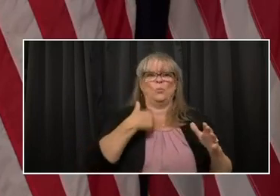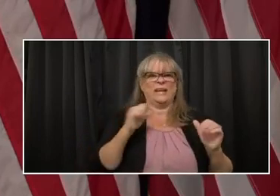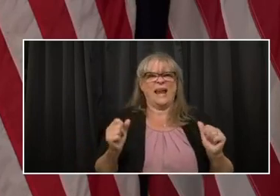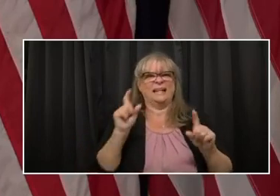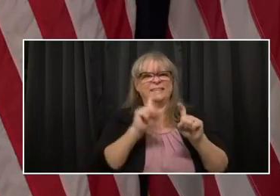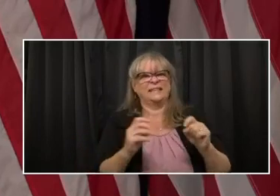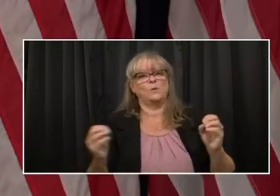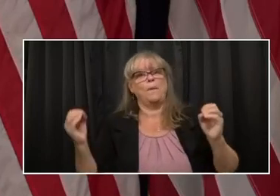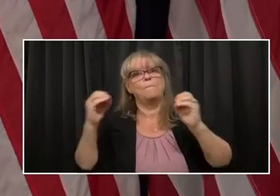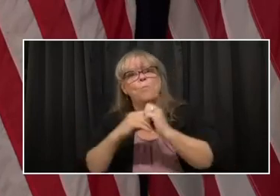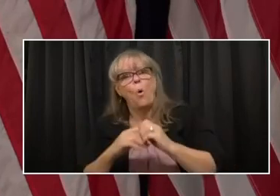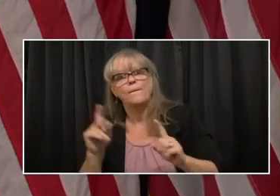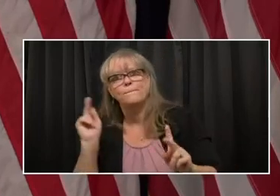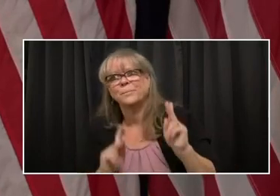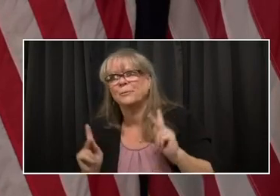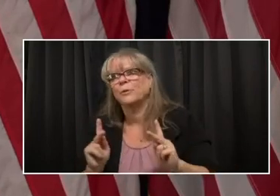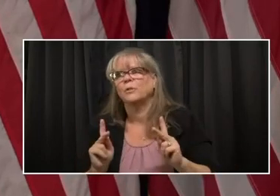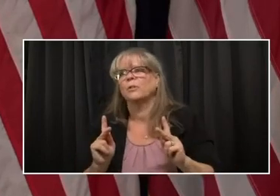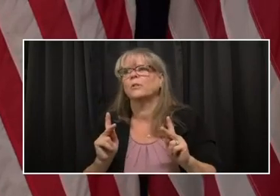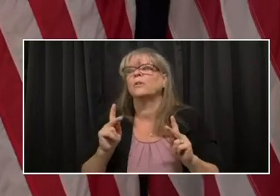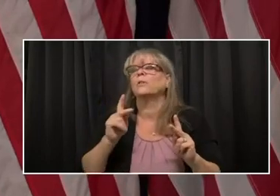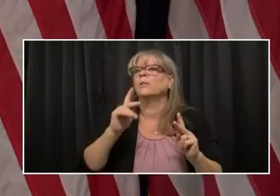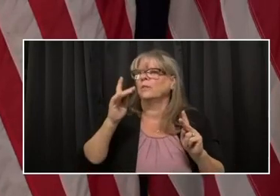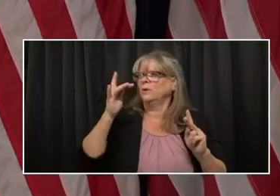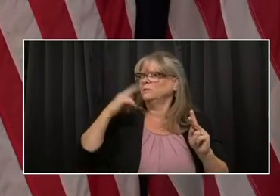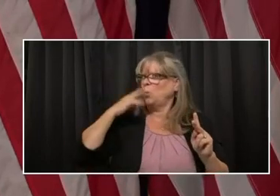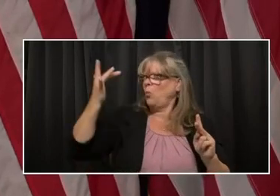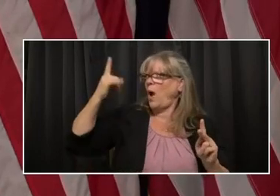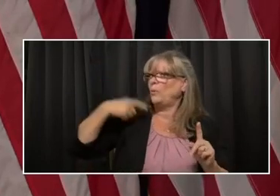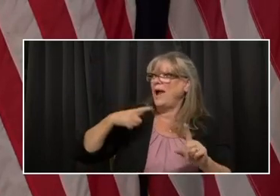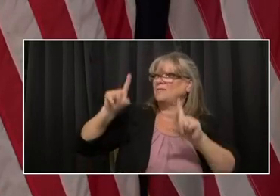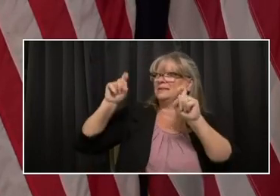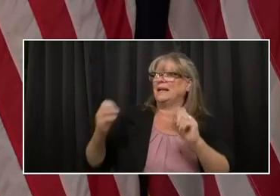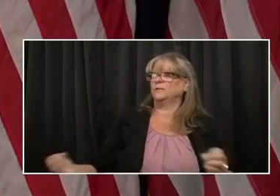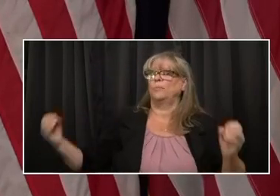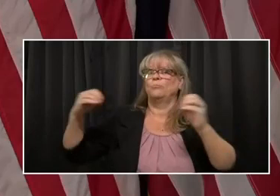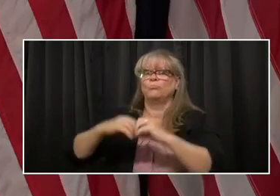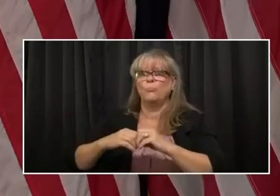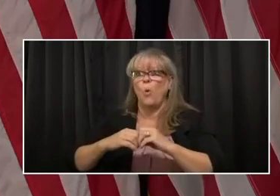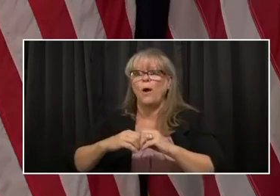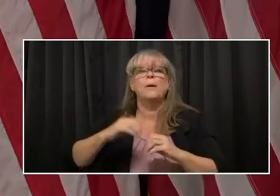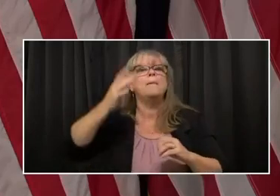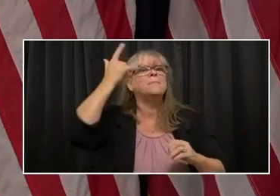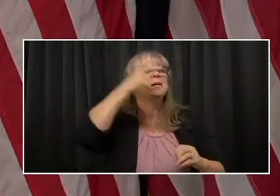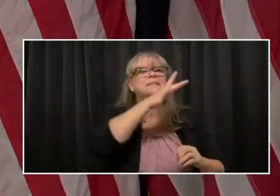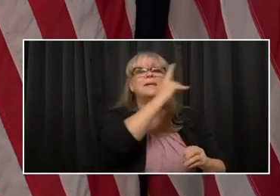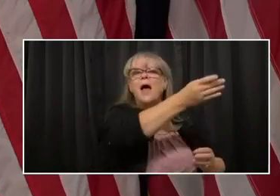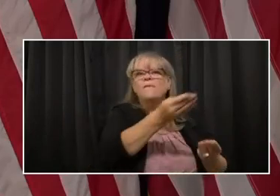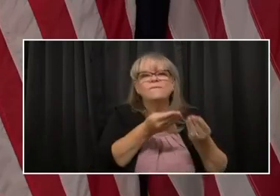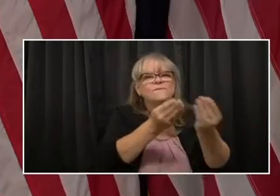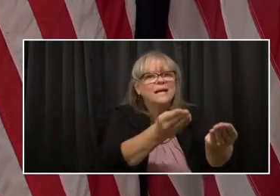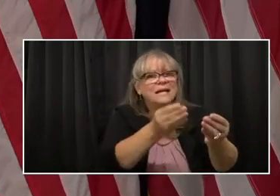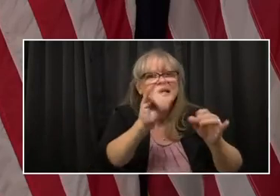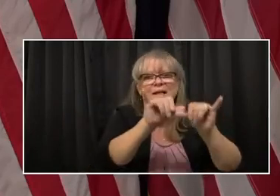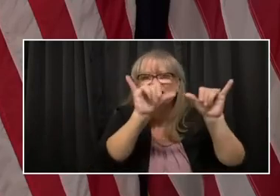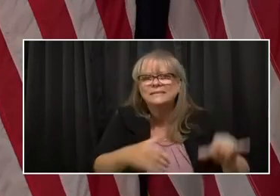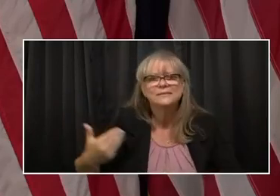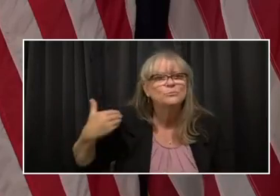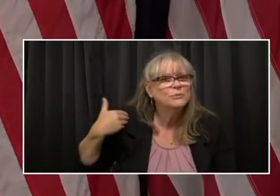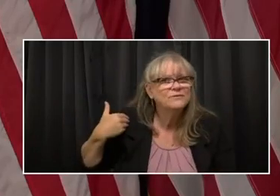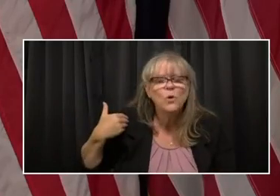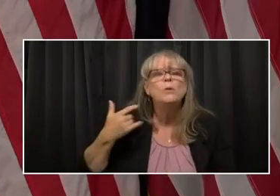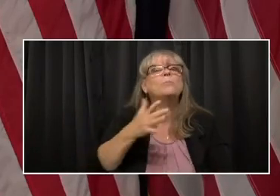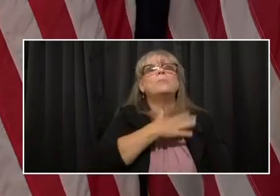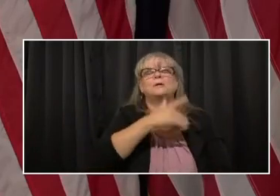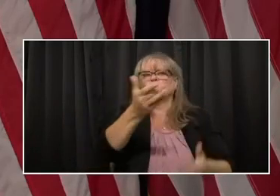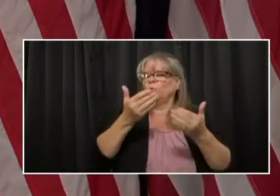say, why haven't you tested more people? It's because people aren't showing up to get tested. Absolutely. If you want to get tested, go to the Federal